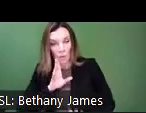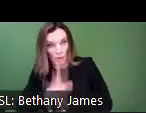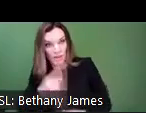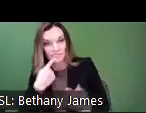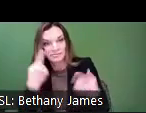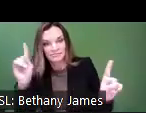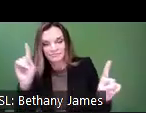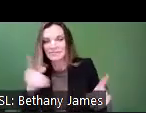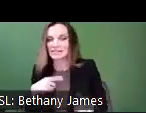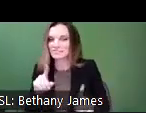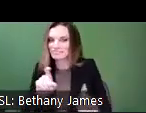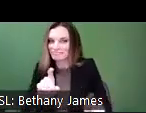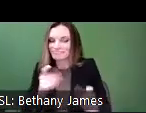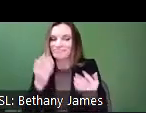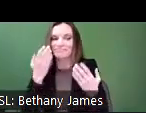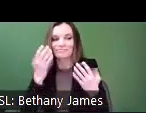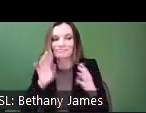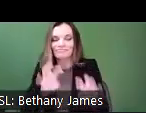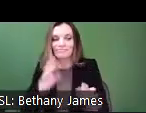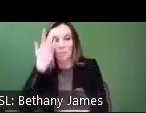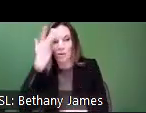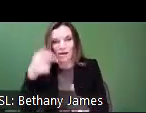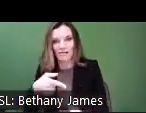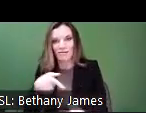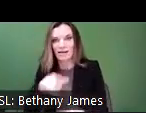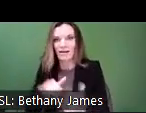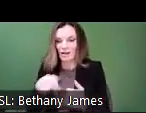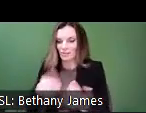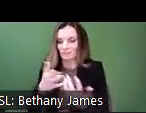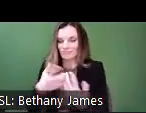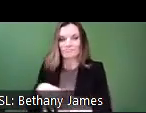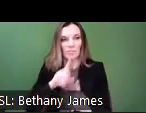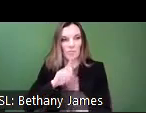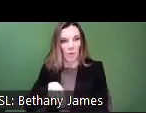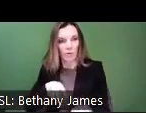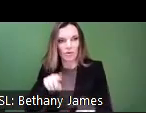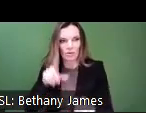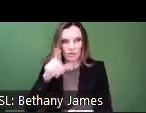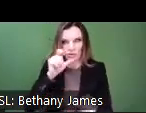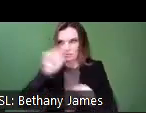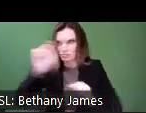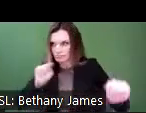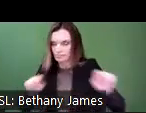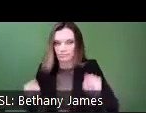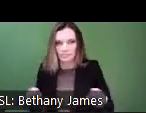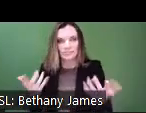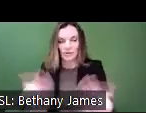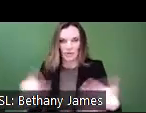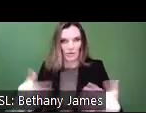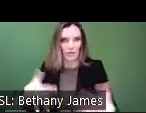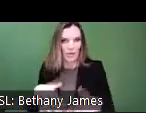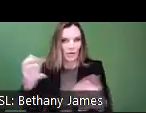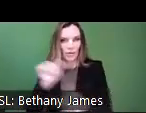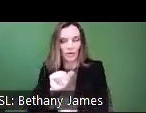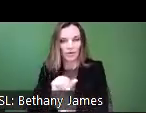system because there's, as you can imagine, many courts around the state. There's 88 counties, and